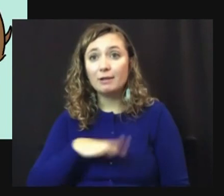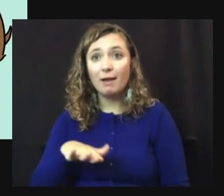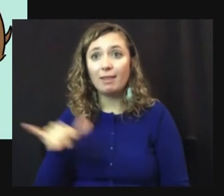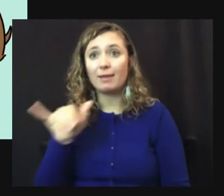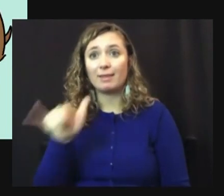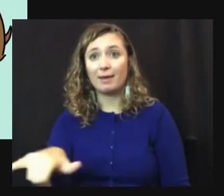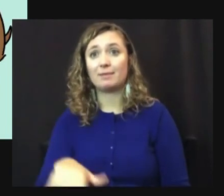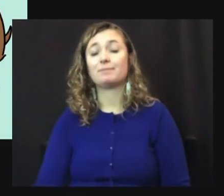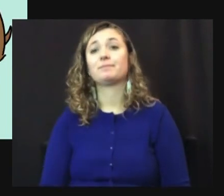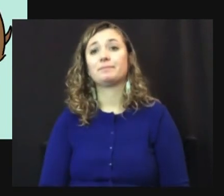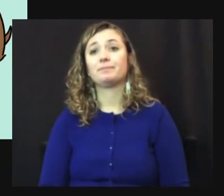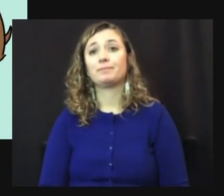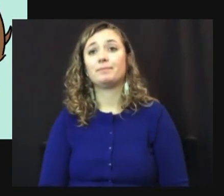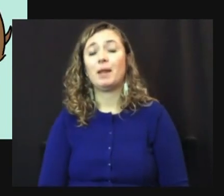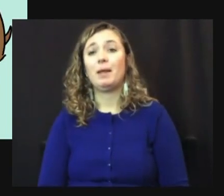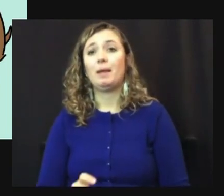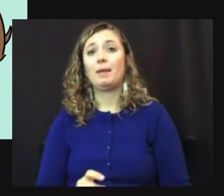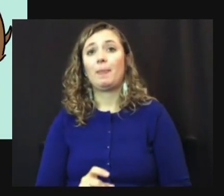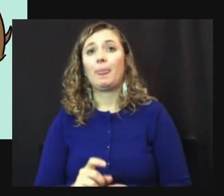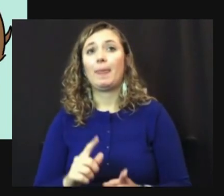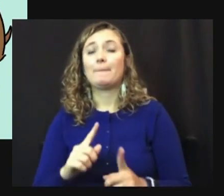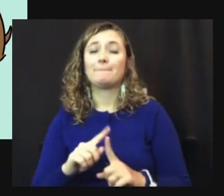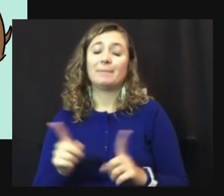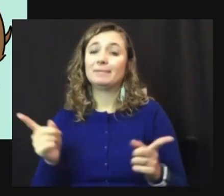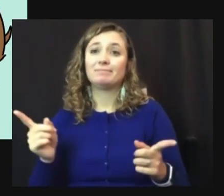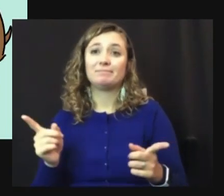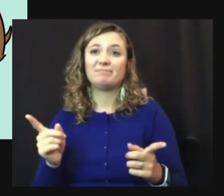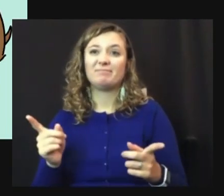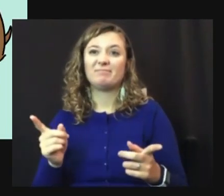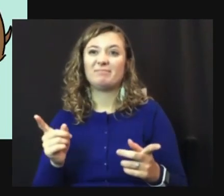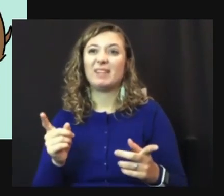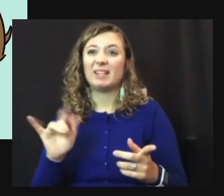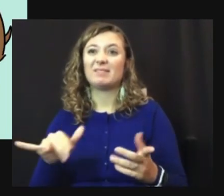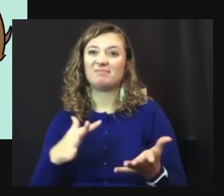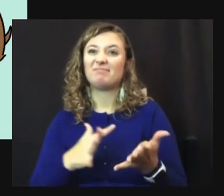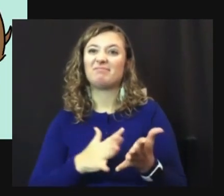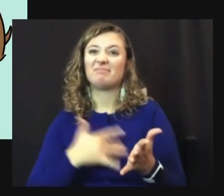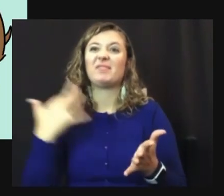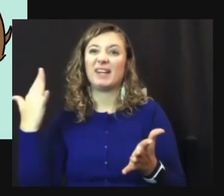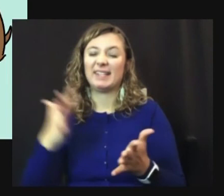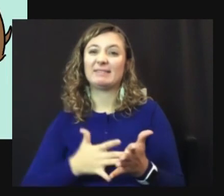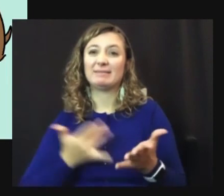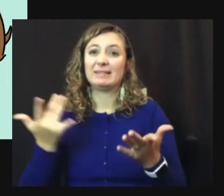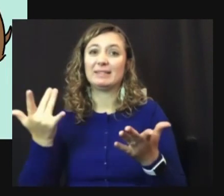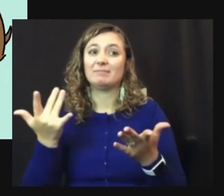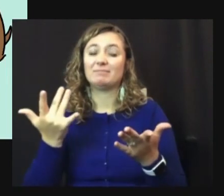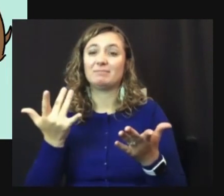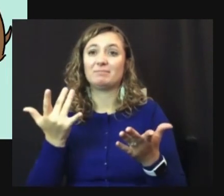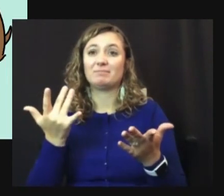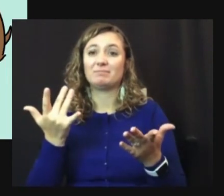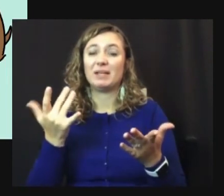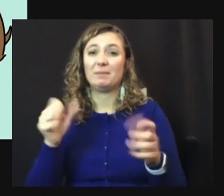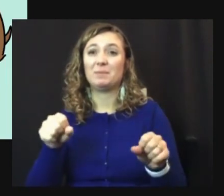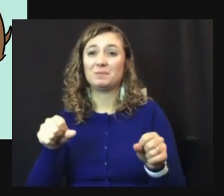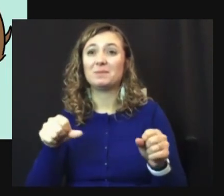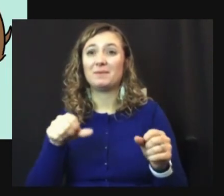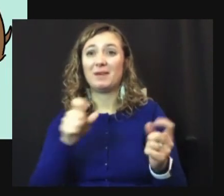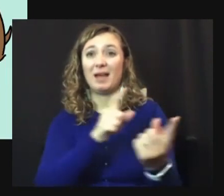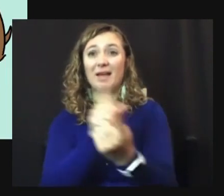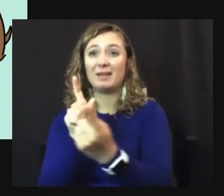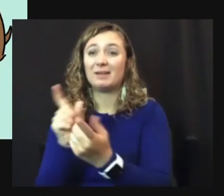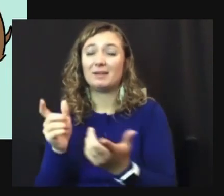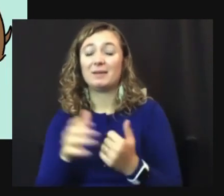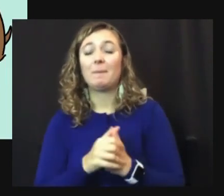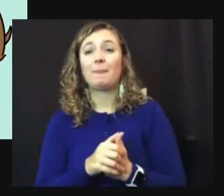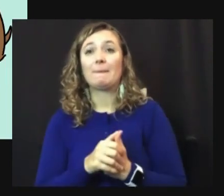those things aren't ubiquitous. They're rare. We need more people to function autistically with their